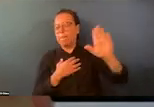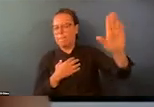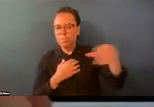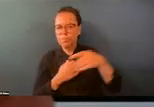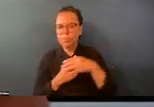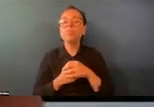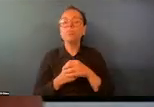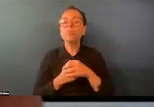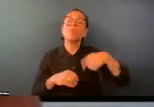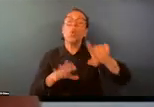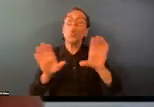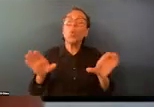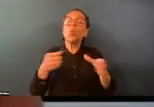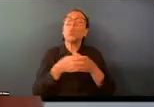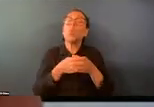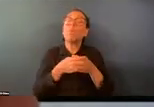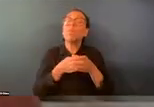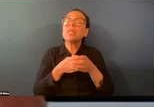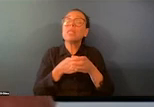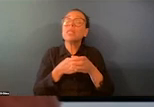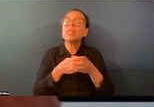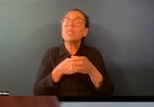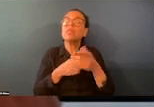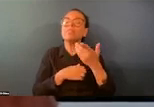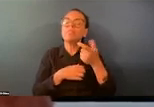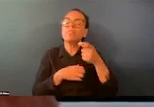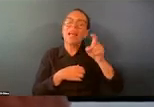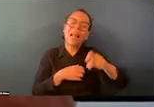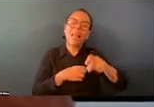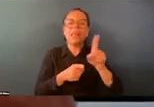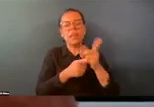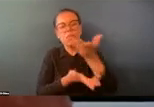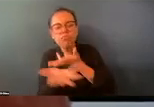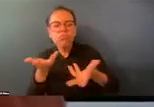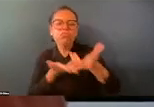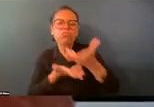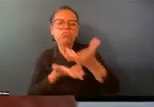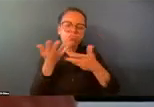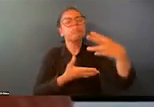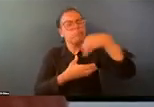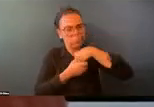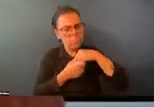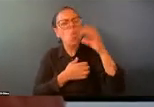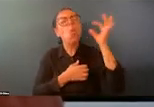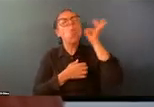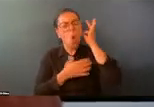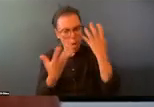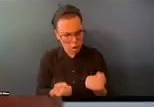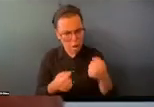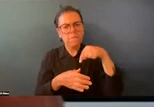With Committee of Women and Family Affairs, we work with Ministries of Health and